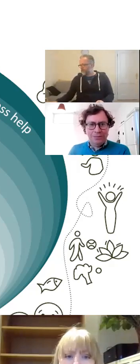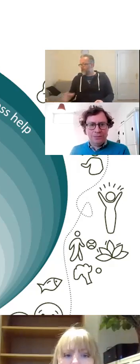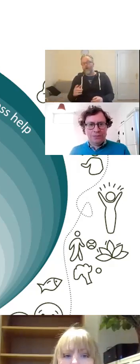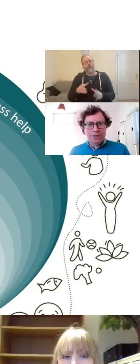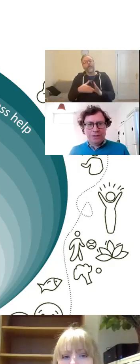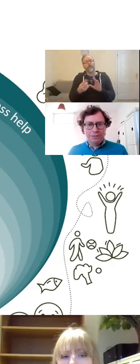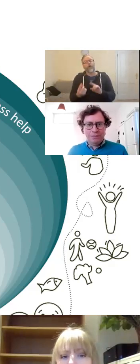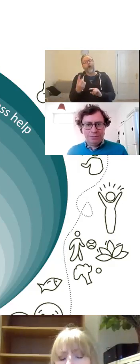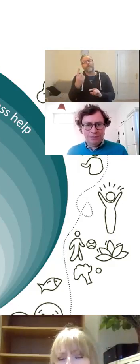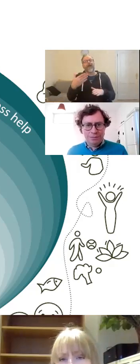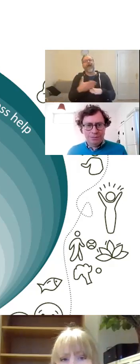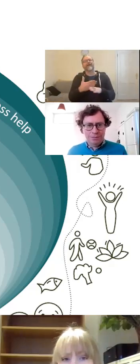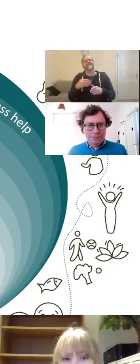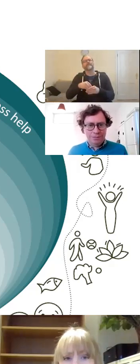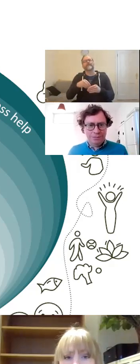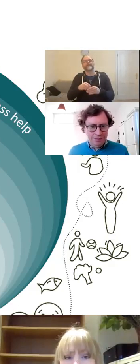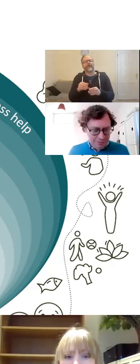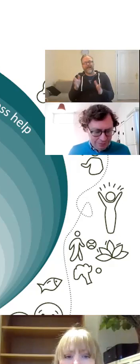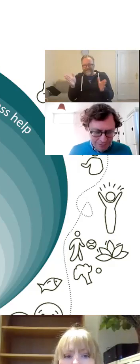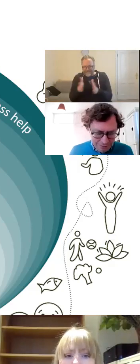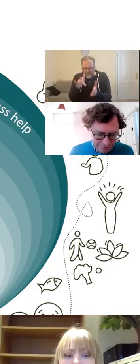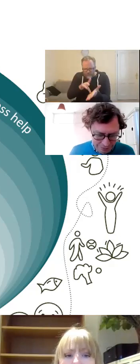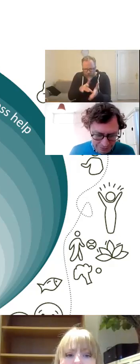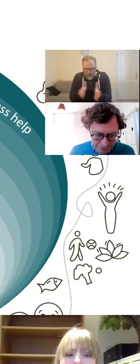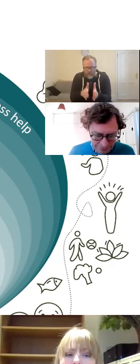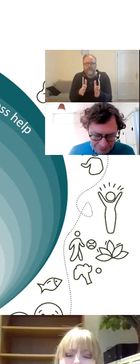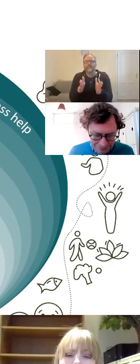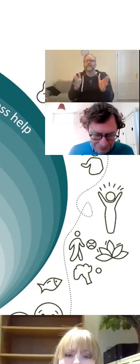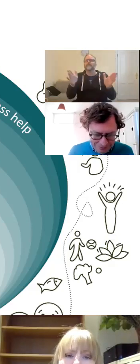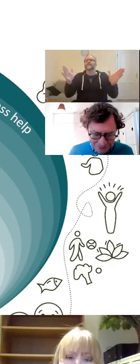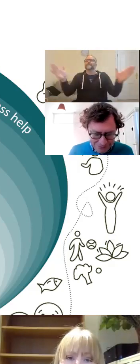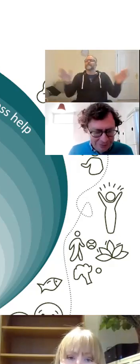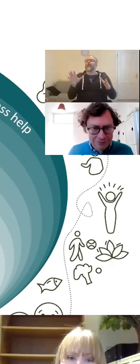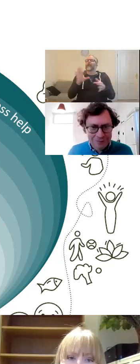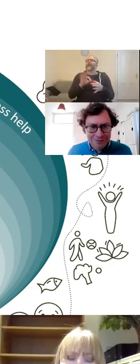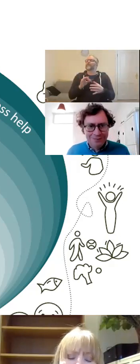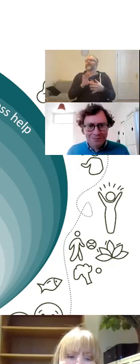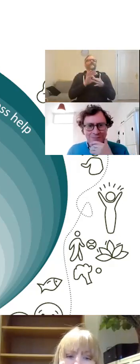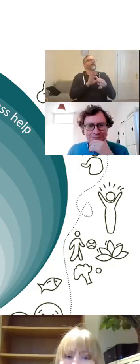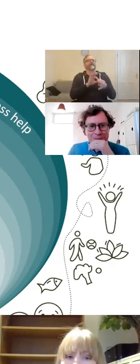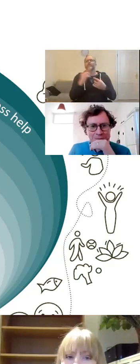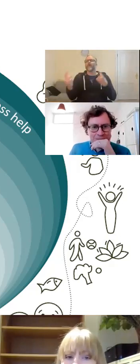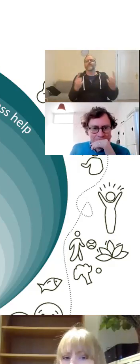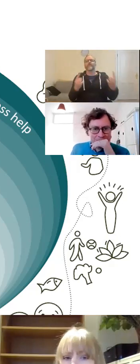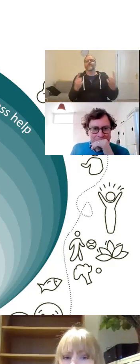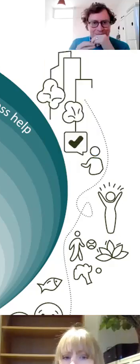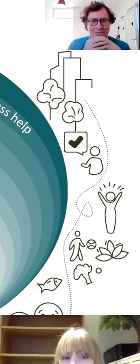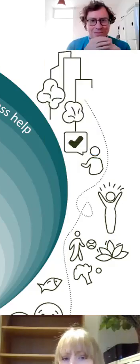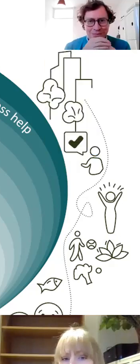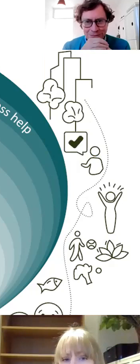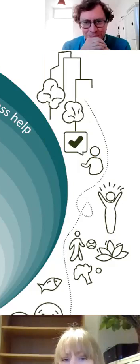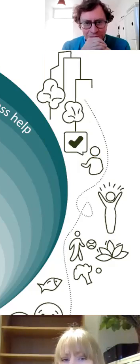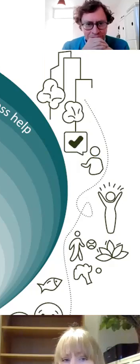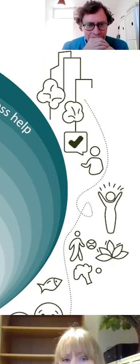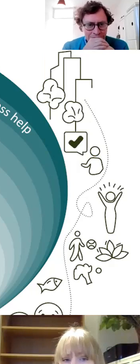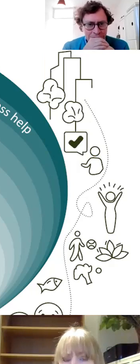active ingredients move away from being centralised within the person to being to do with how we interact with others. So, for example, understanding